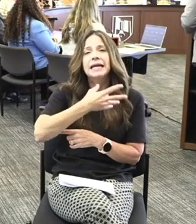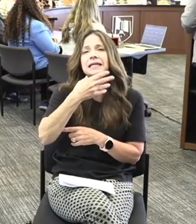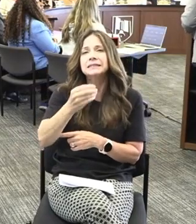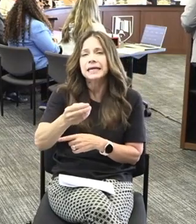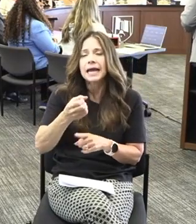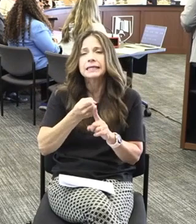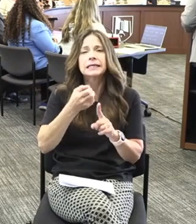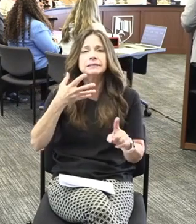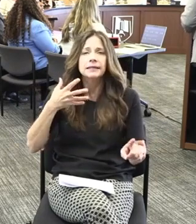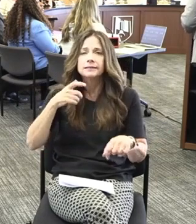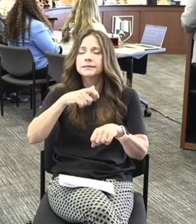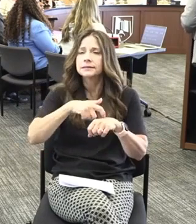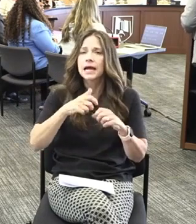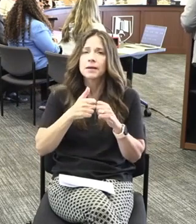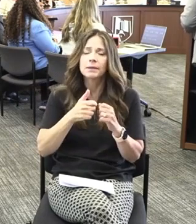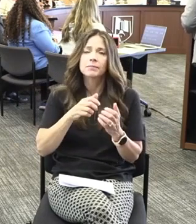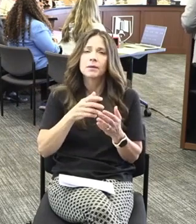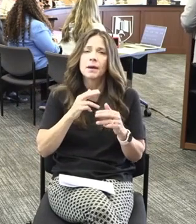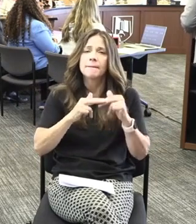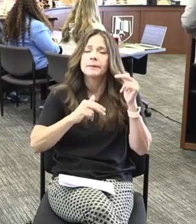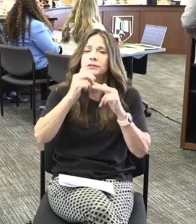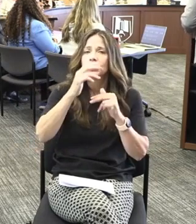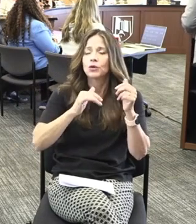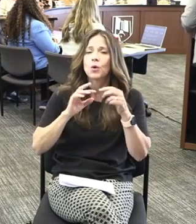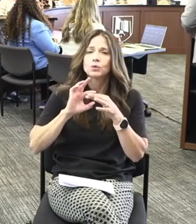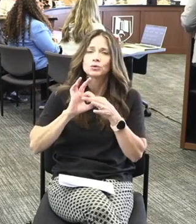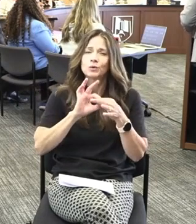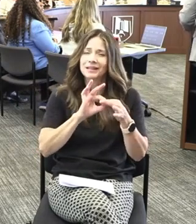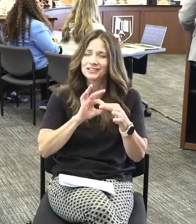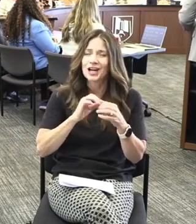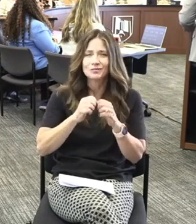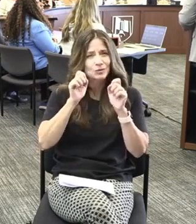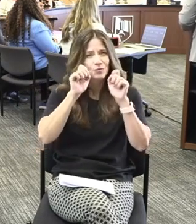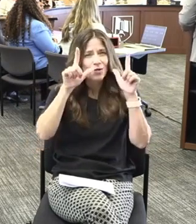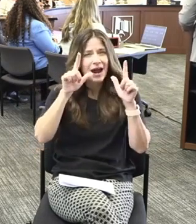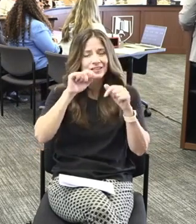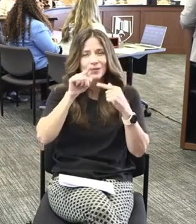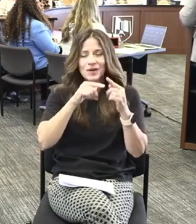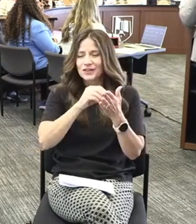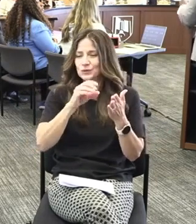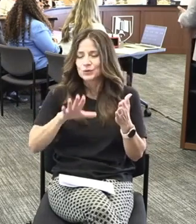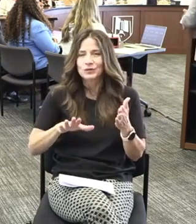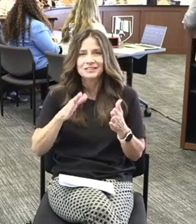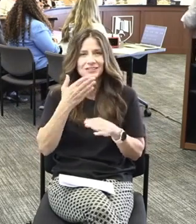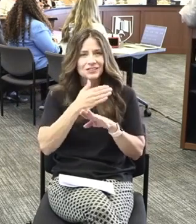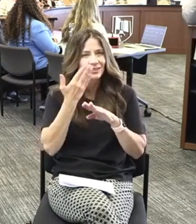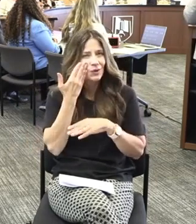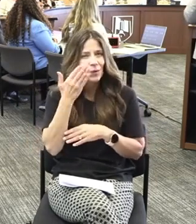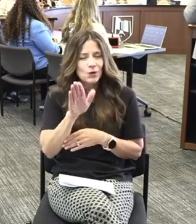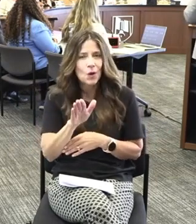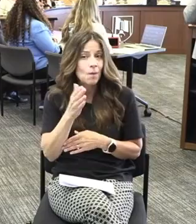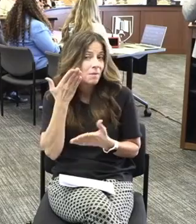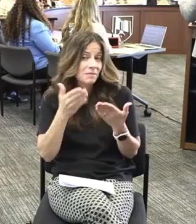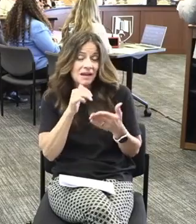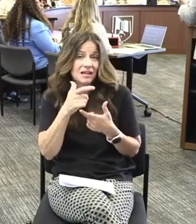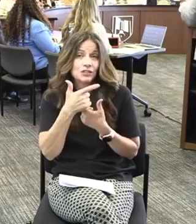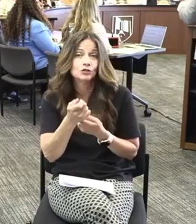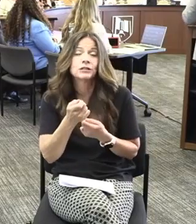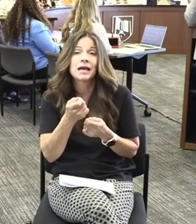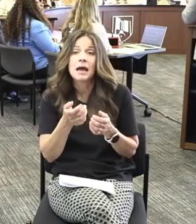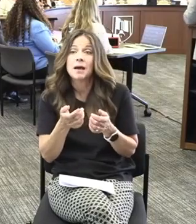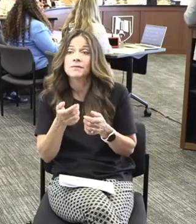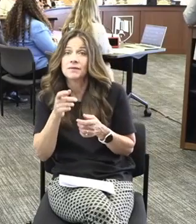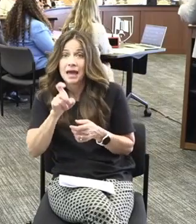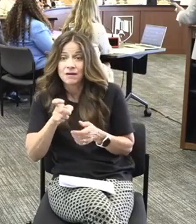high schools, building those relationships. So I'm often surprised if a student is not taking interest, then the question is, ask those